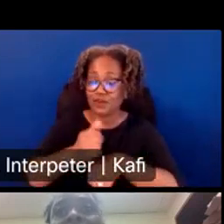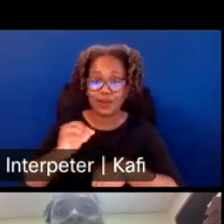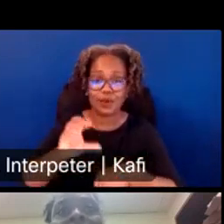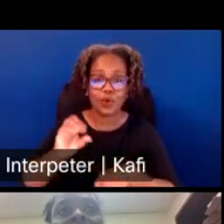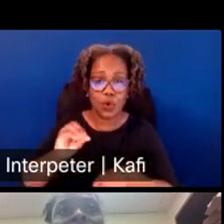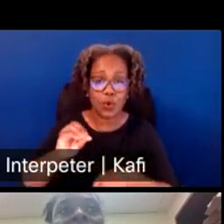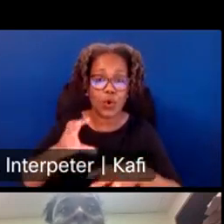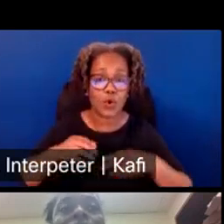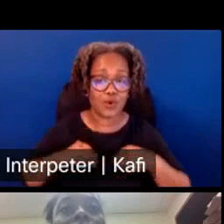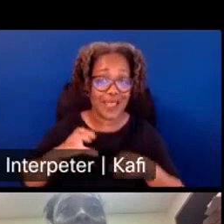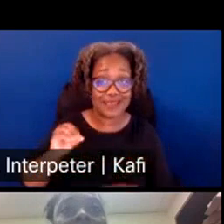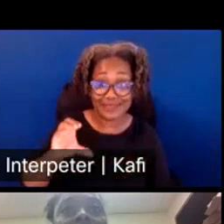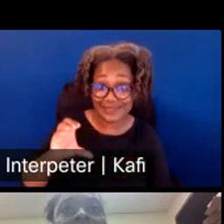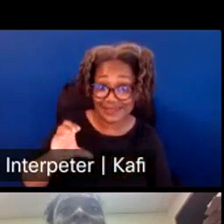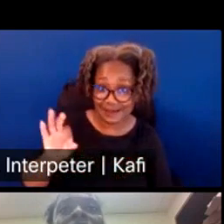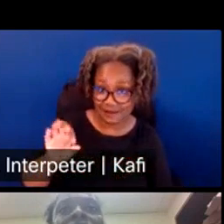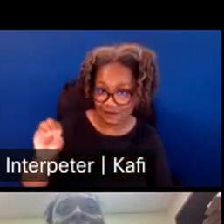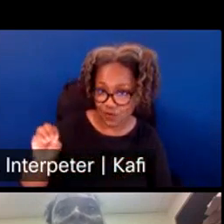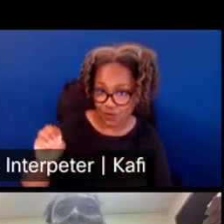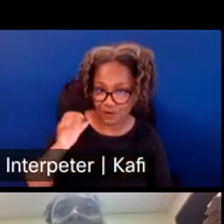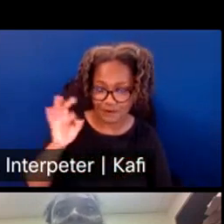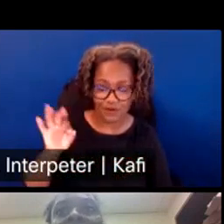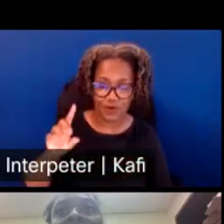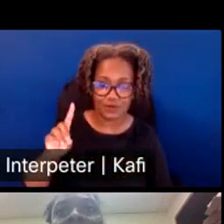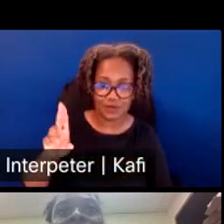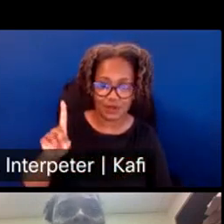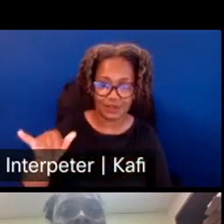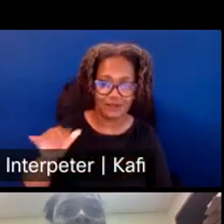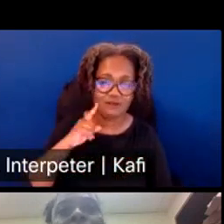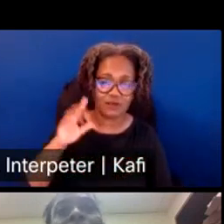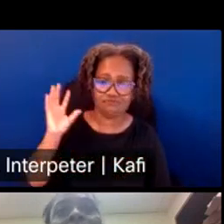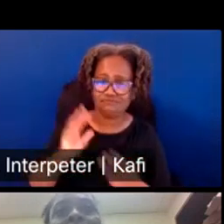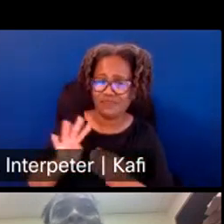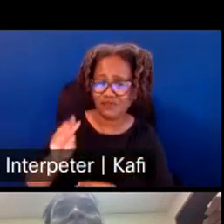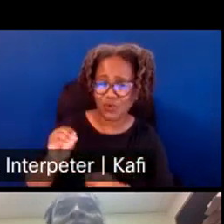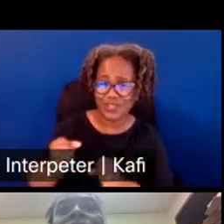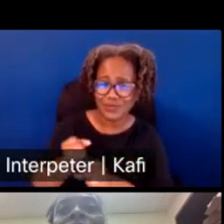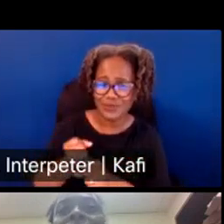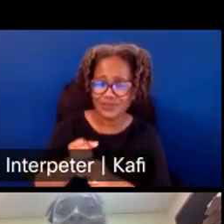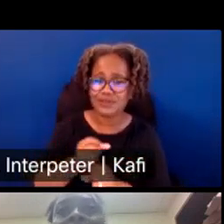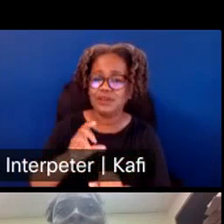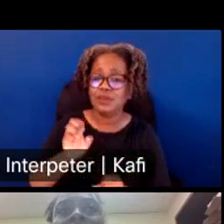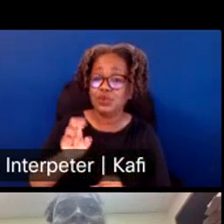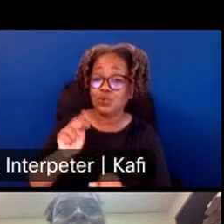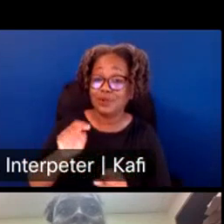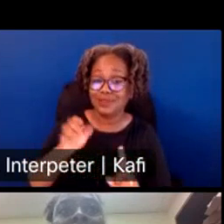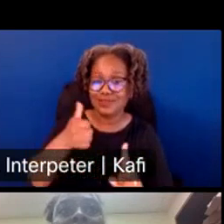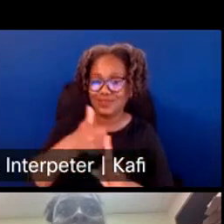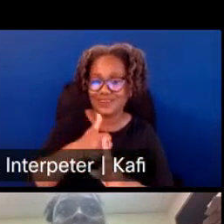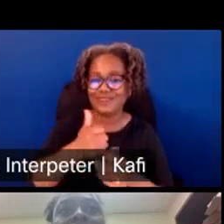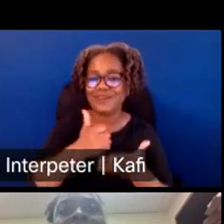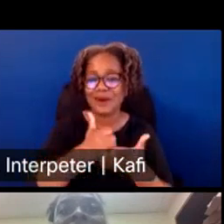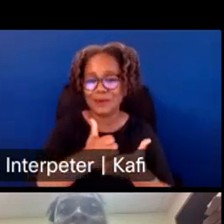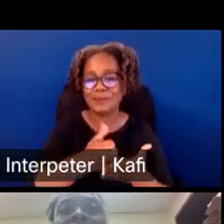of Dudley Products for over 40 years, she helped take the company from its very humble beginnings to a respected and